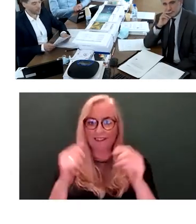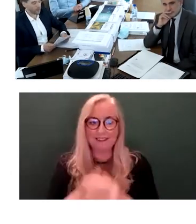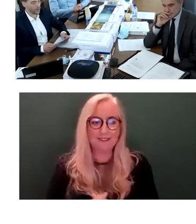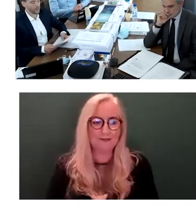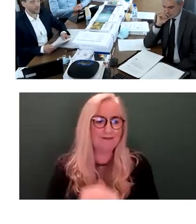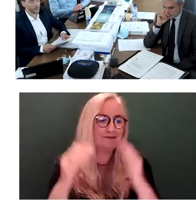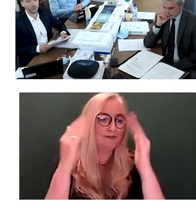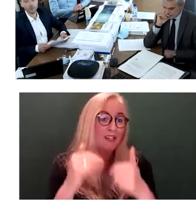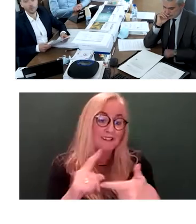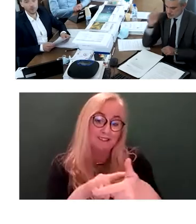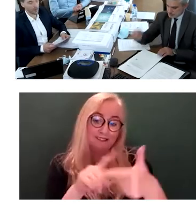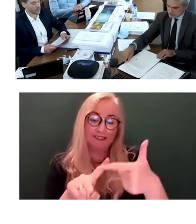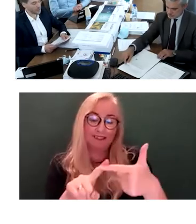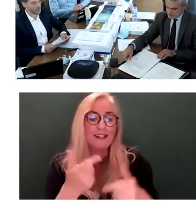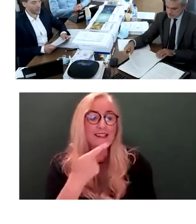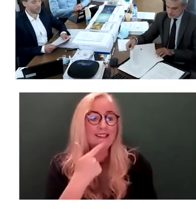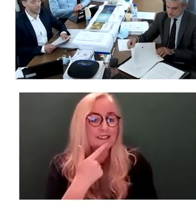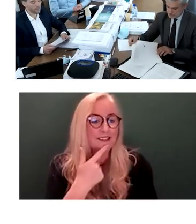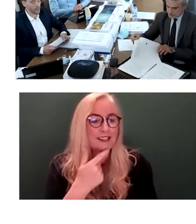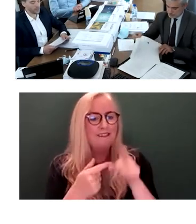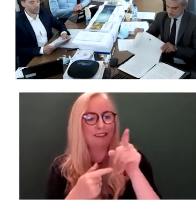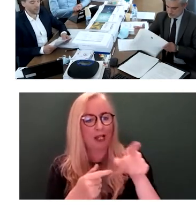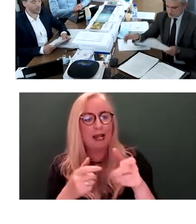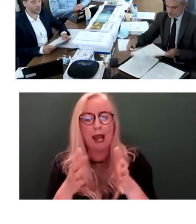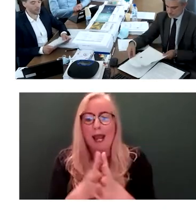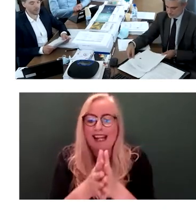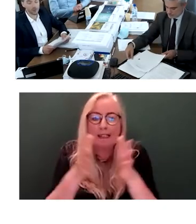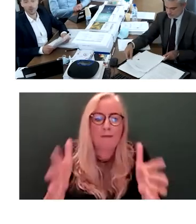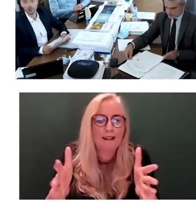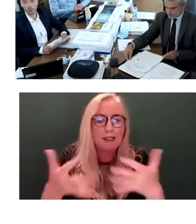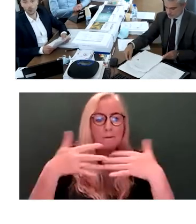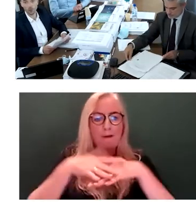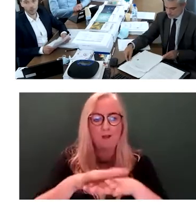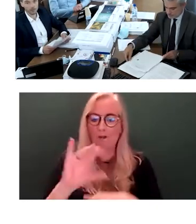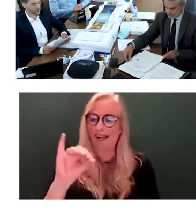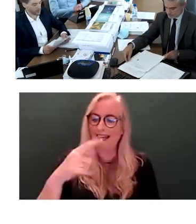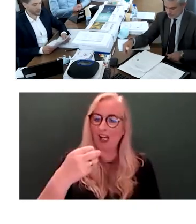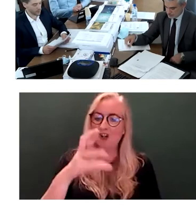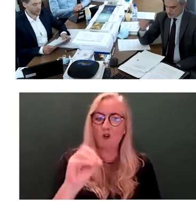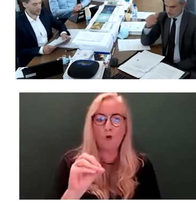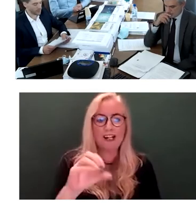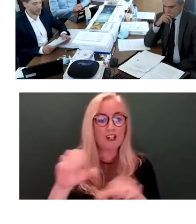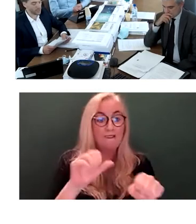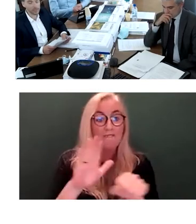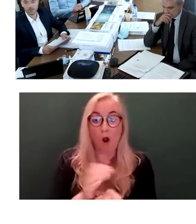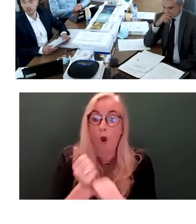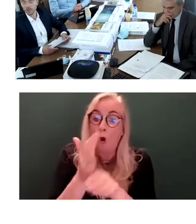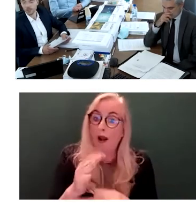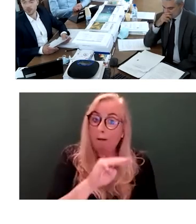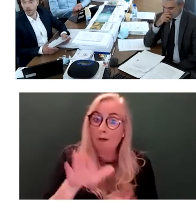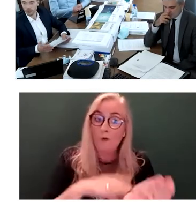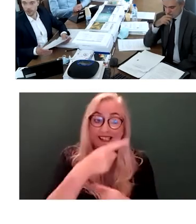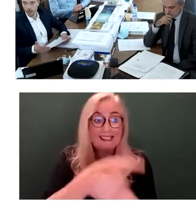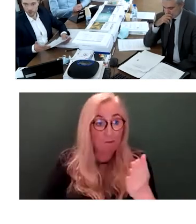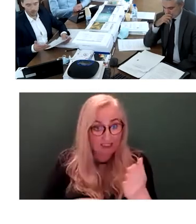Second of all, what we propose here is to expand mainstream INTRO services to all persons with disabilities.